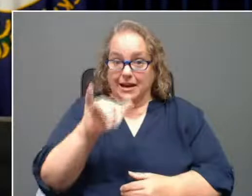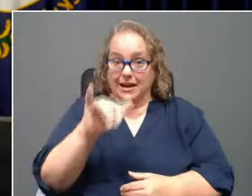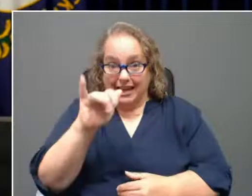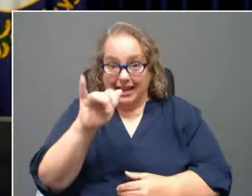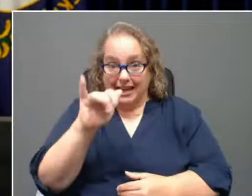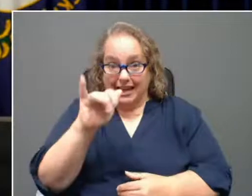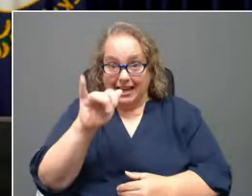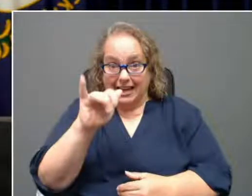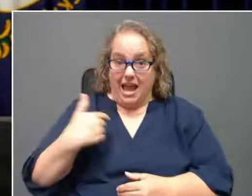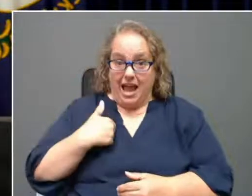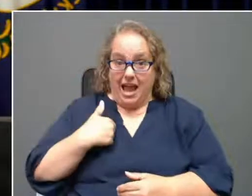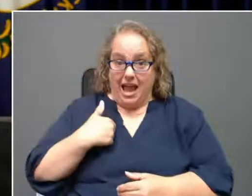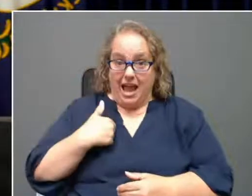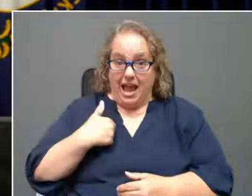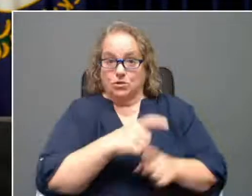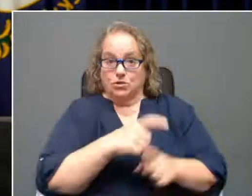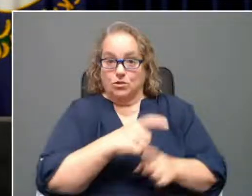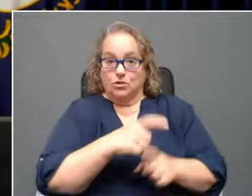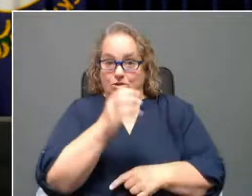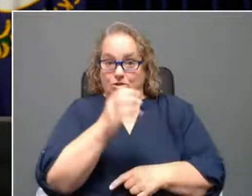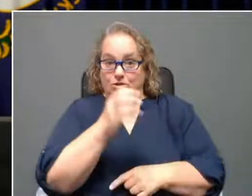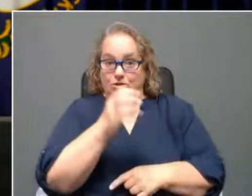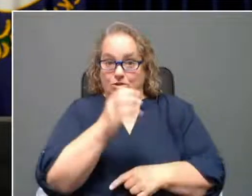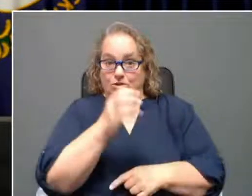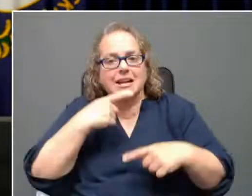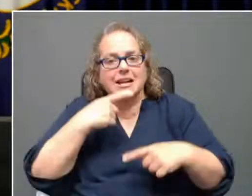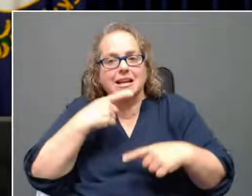$4.1 million contract to build the